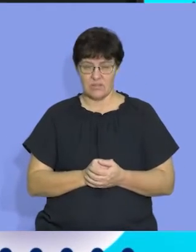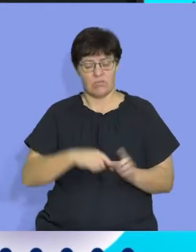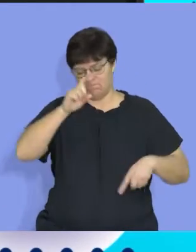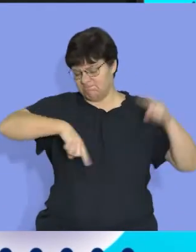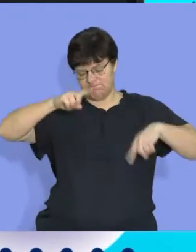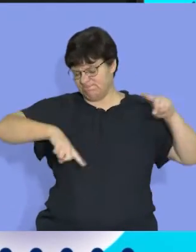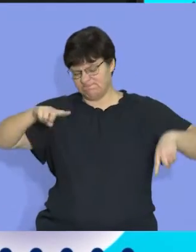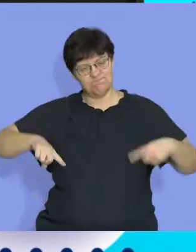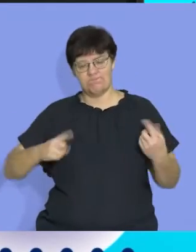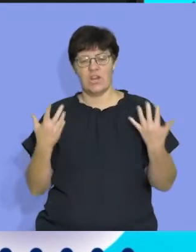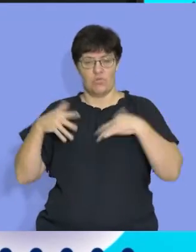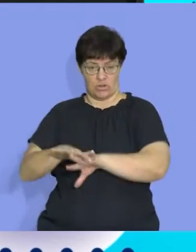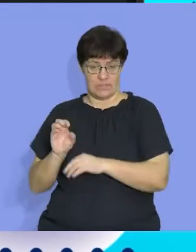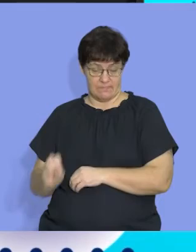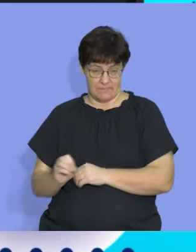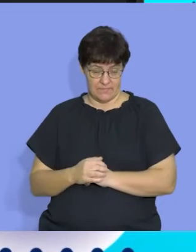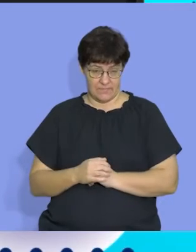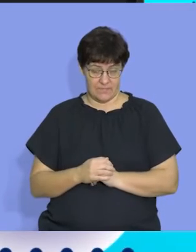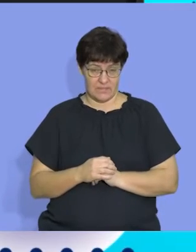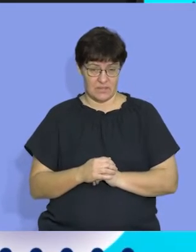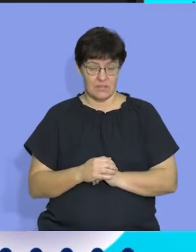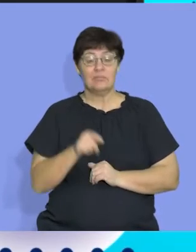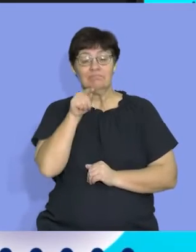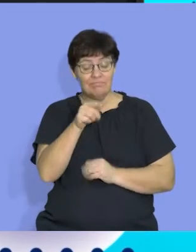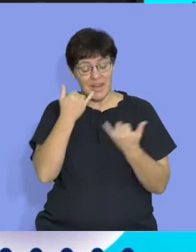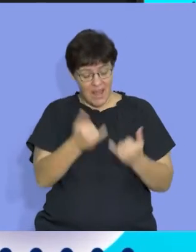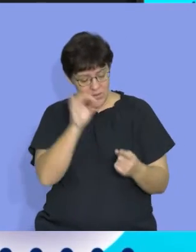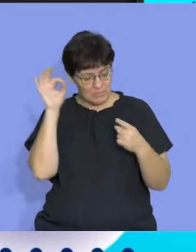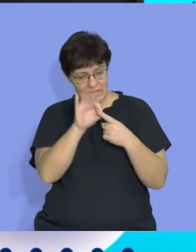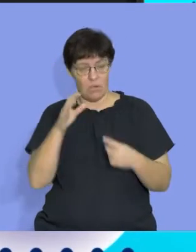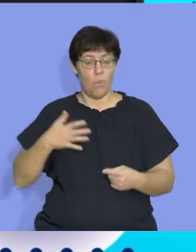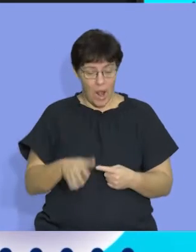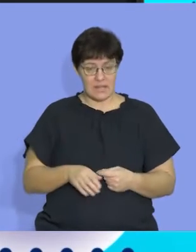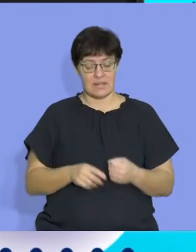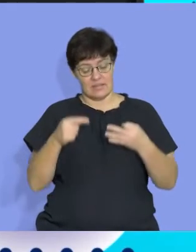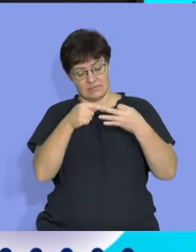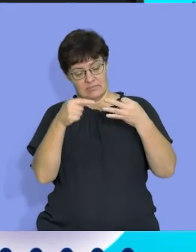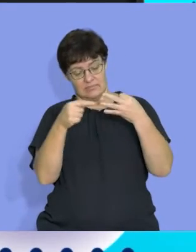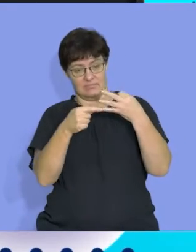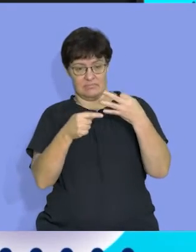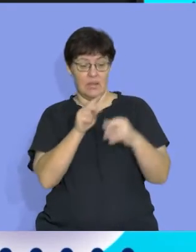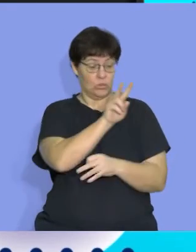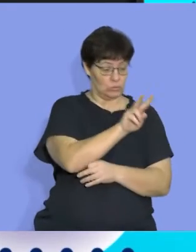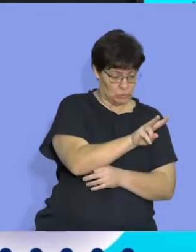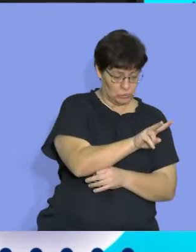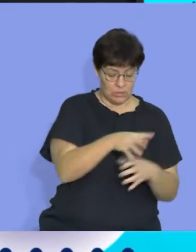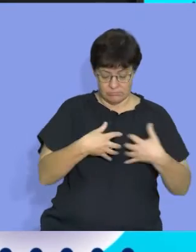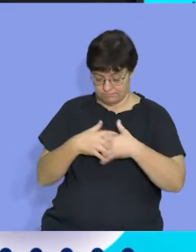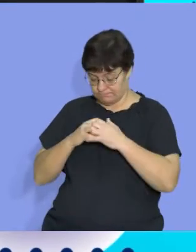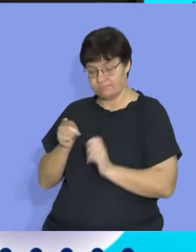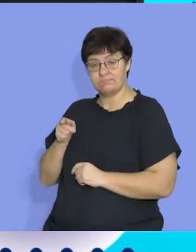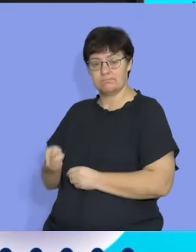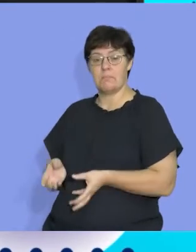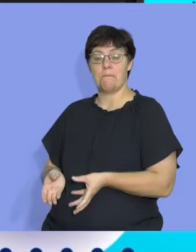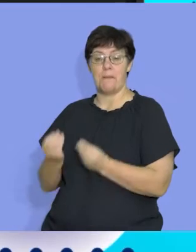wide range of reactions. So in this case, the question specifically wants us to identify a pair of reactants that are going to